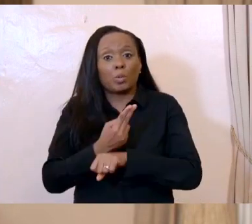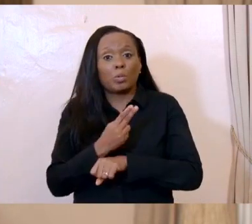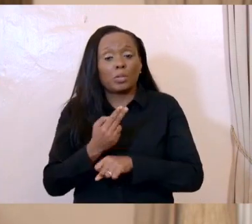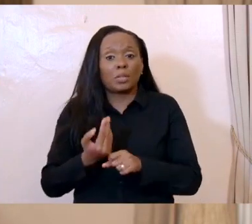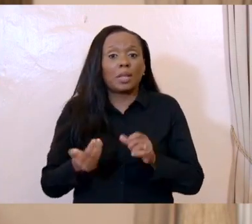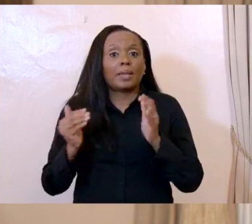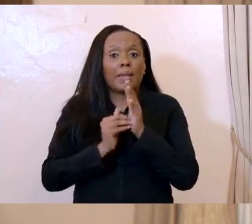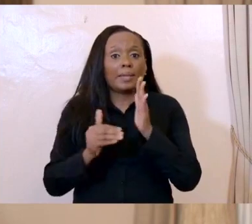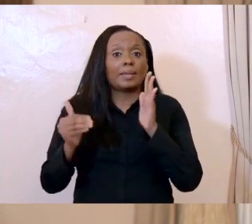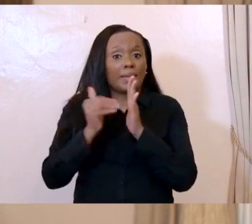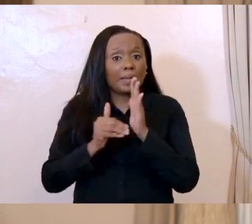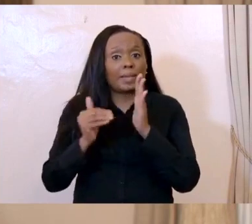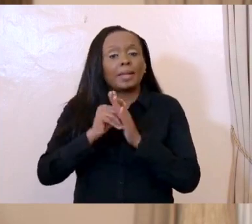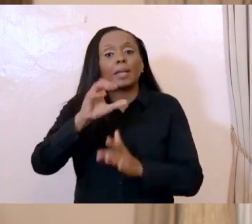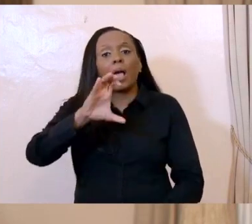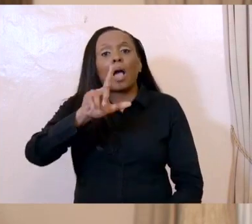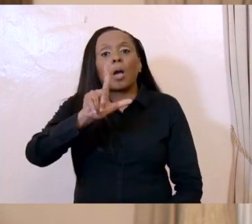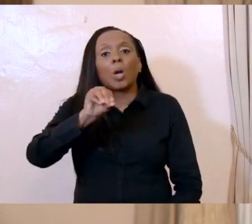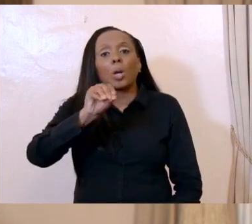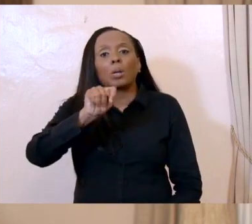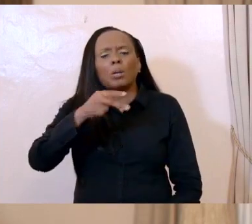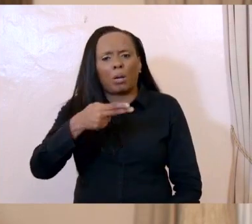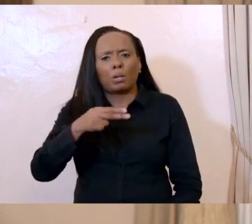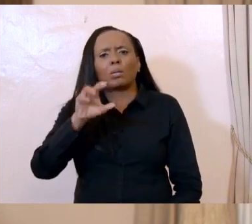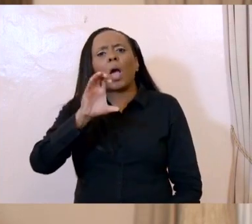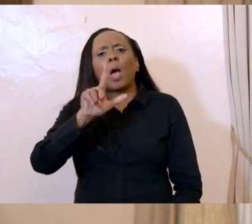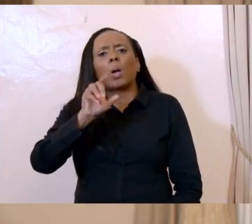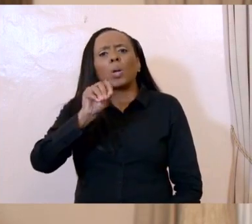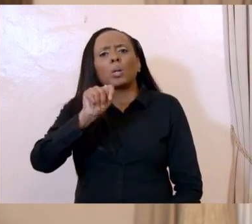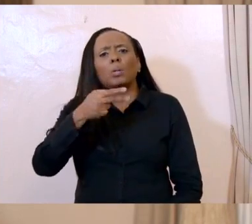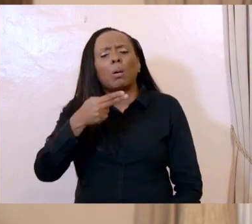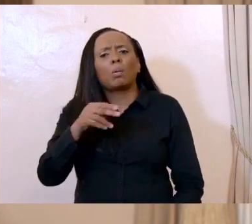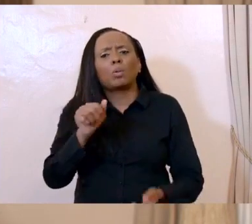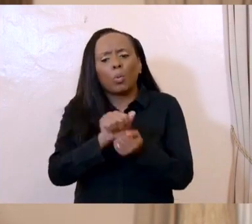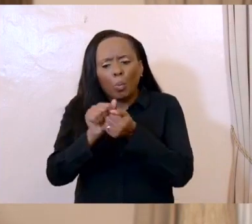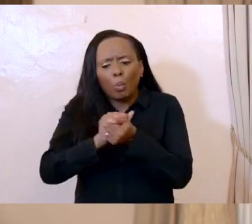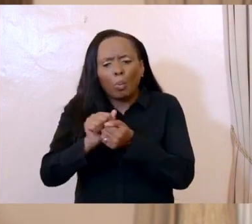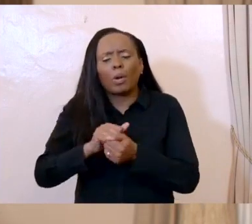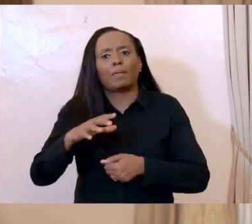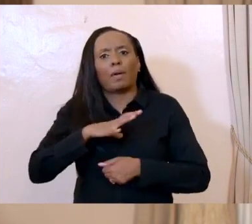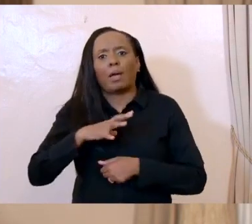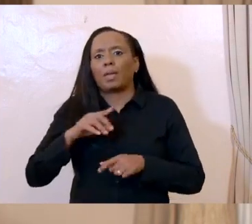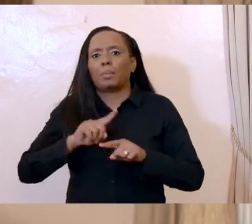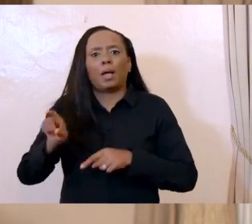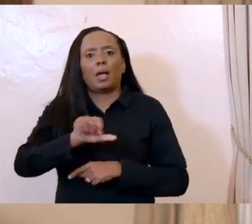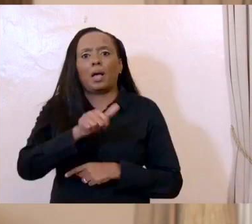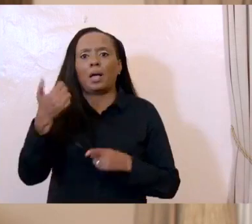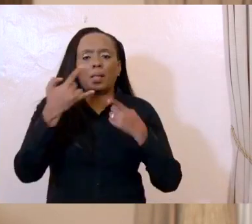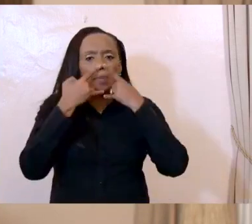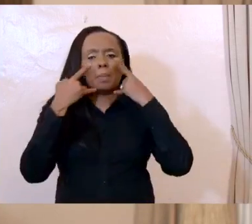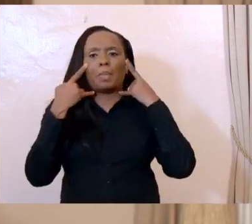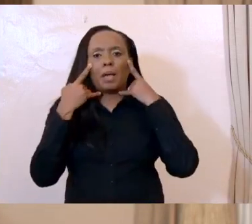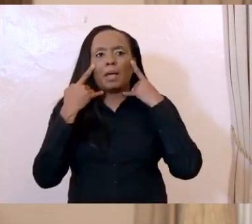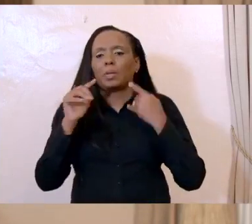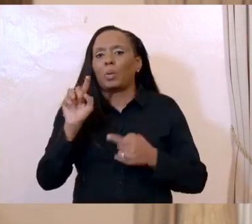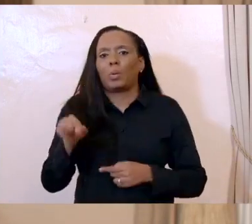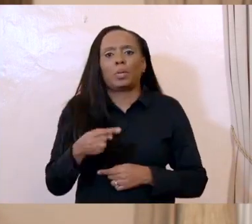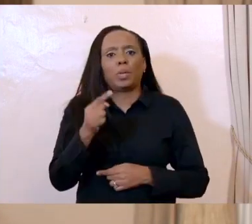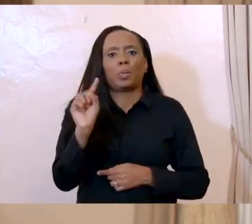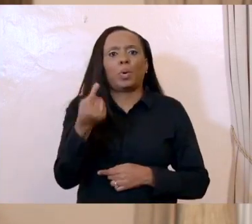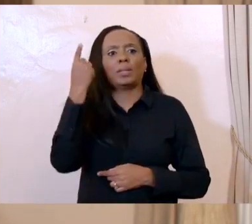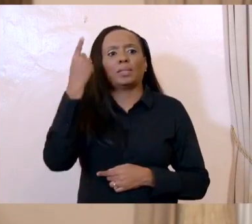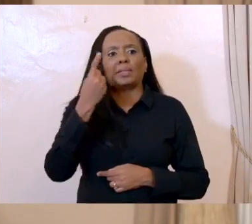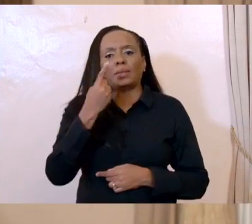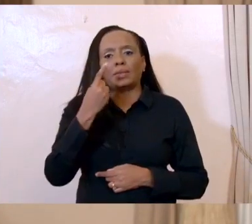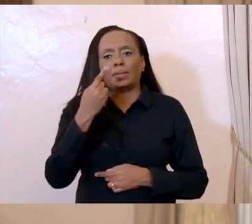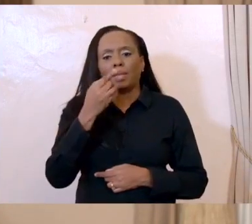they can be washed, they can be sanitized, and they can be reused safely and continue to be effective. But certainly